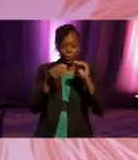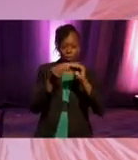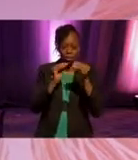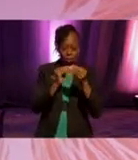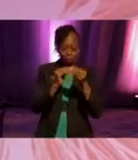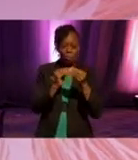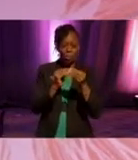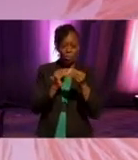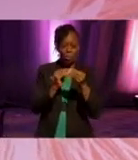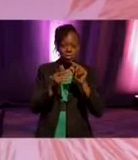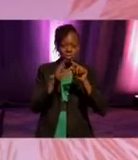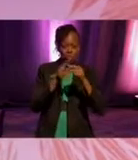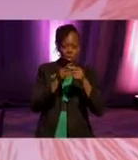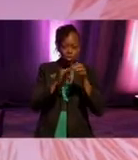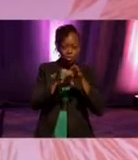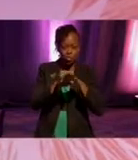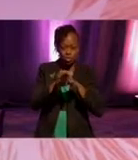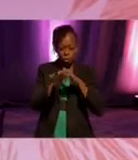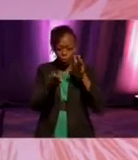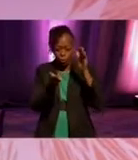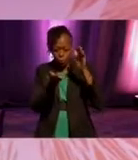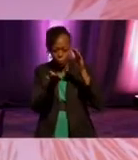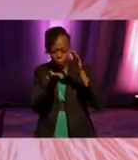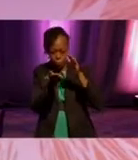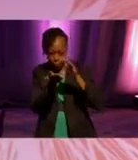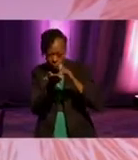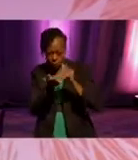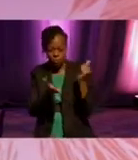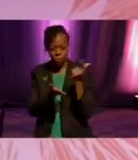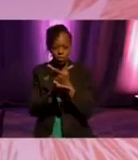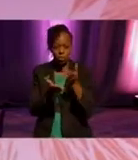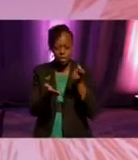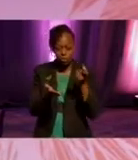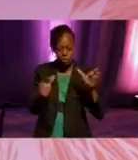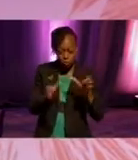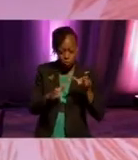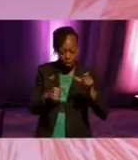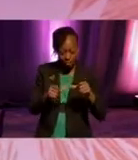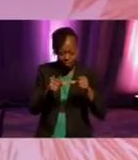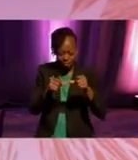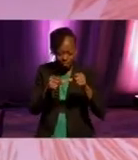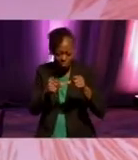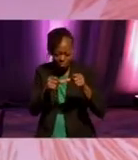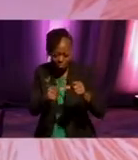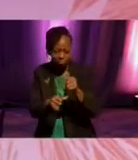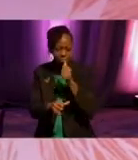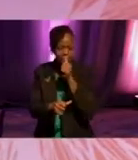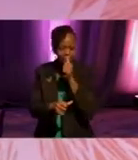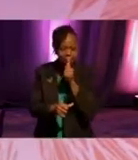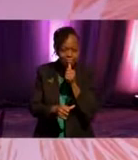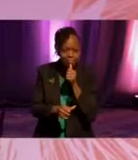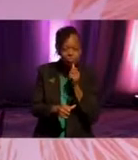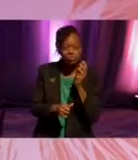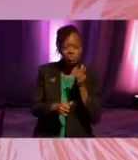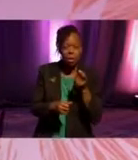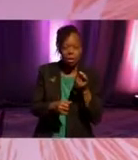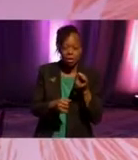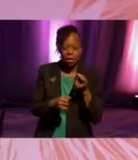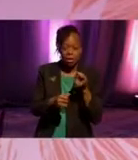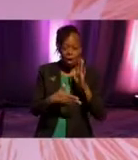down. And so all of the things that we're doing, we have to stay focused on, because over time and compounded with each